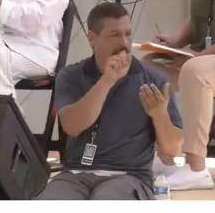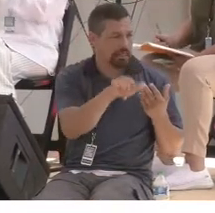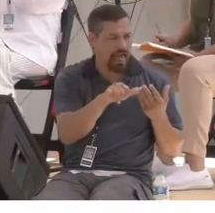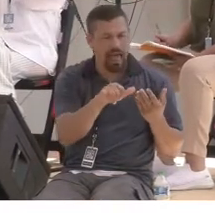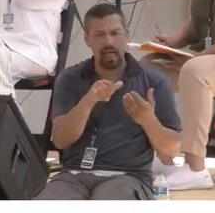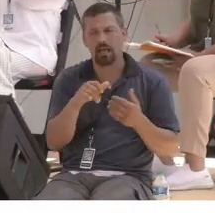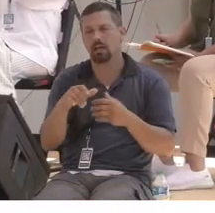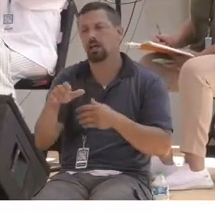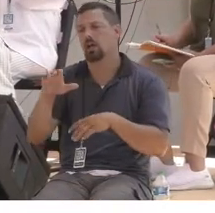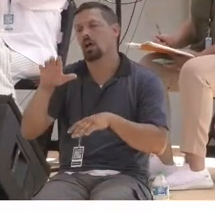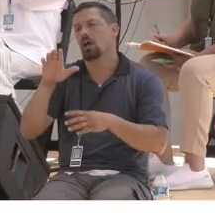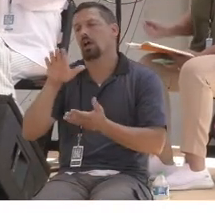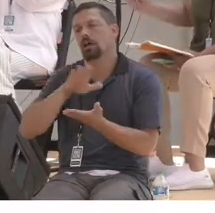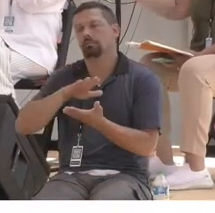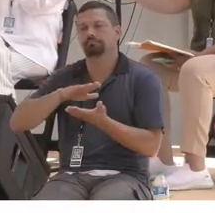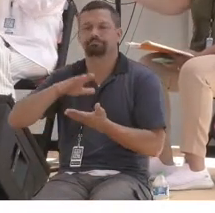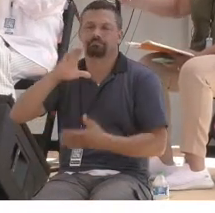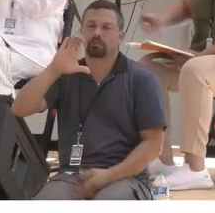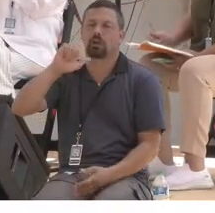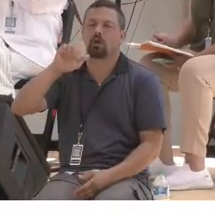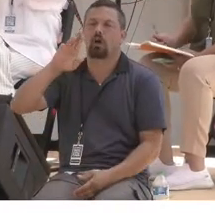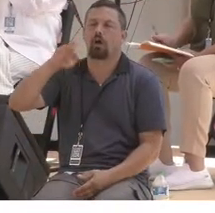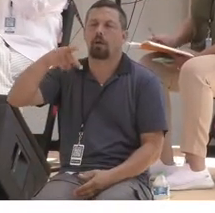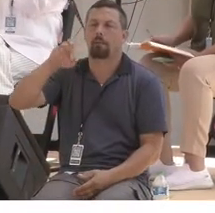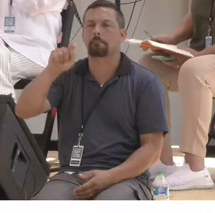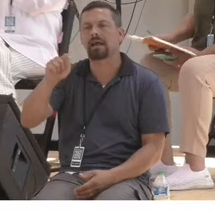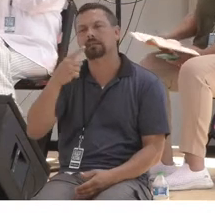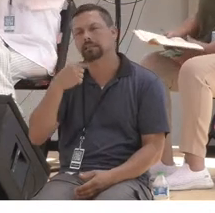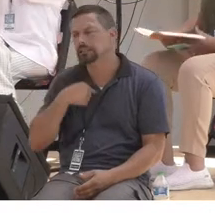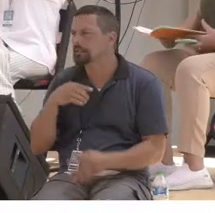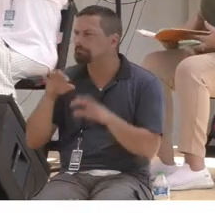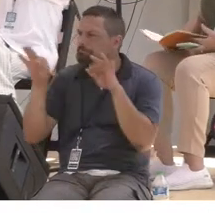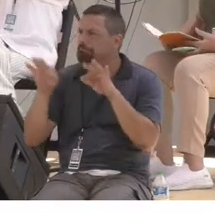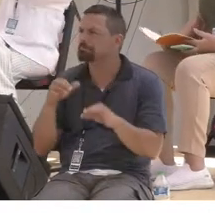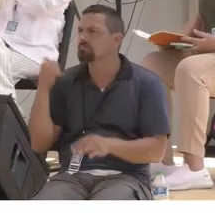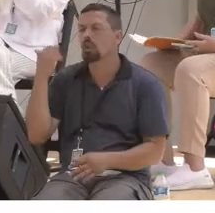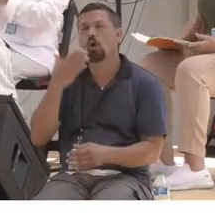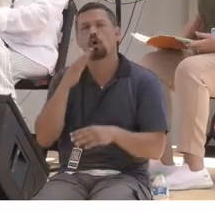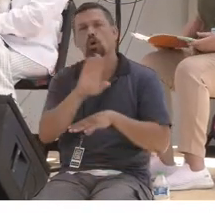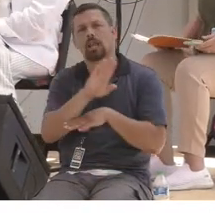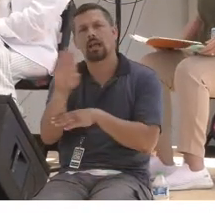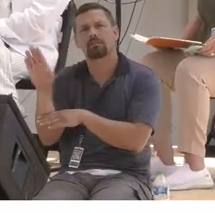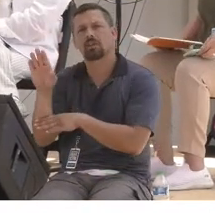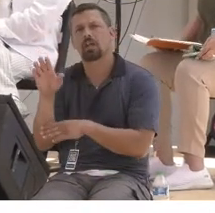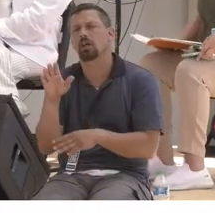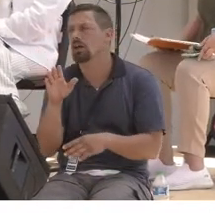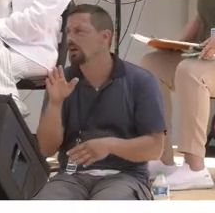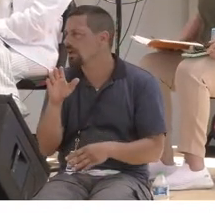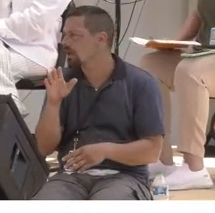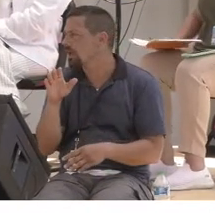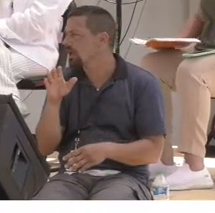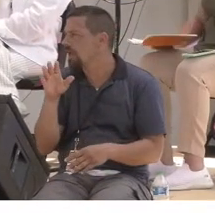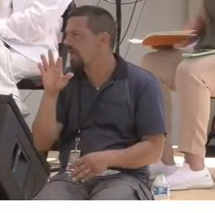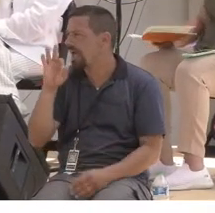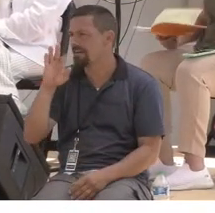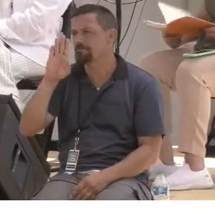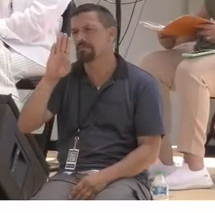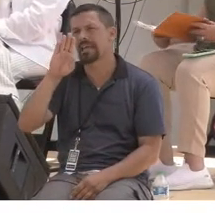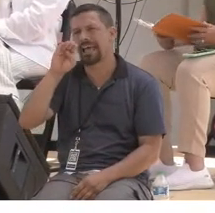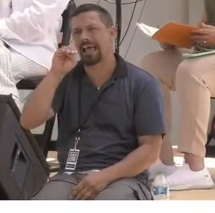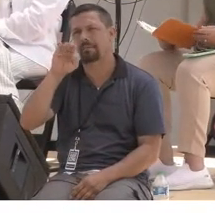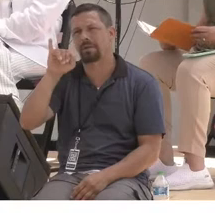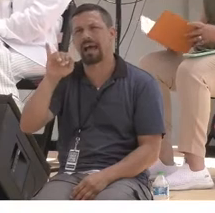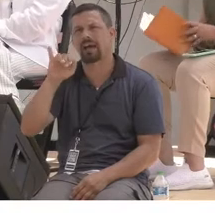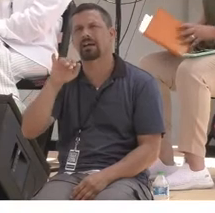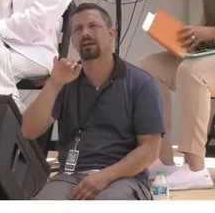little bit about FBMI and the Zuleha brand. Yes, good afternoon, everyone. So In brief, FBMI stands for Fatima